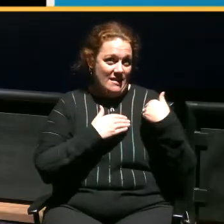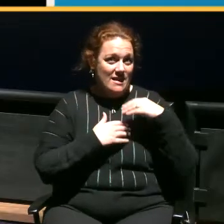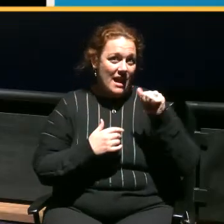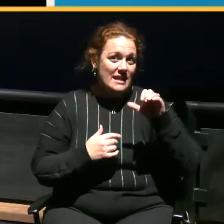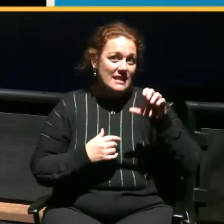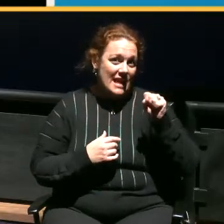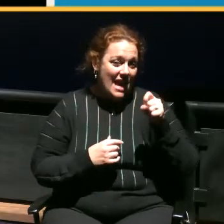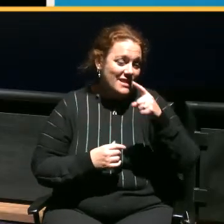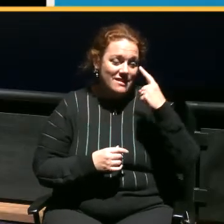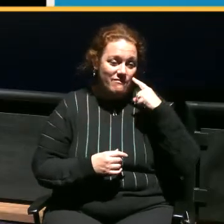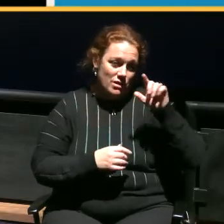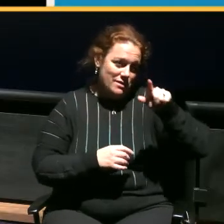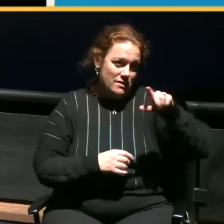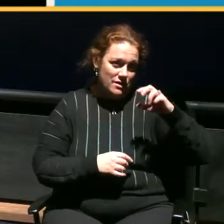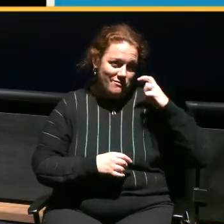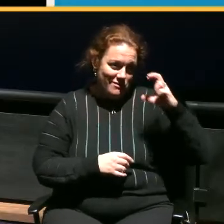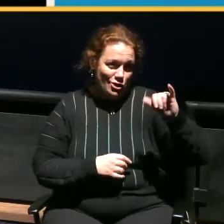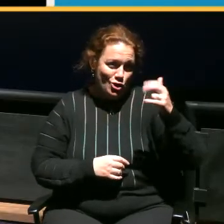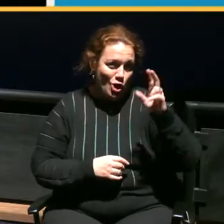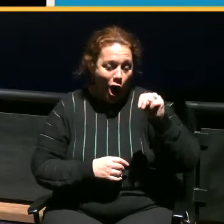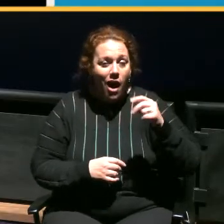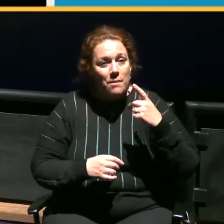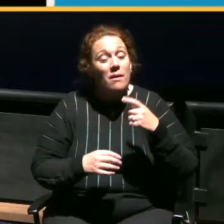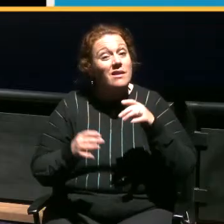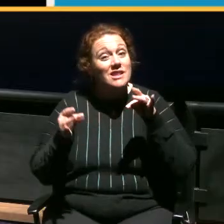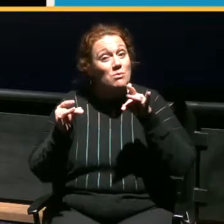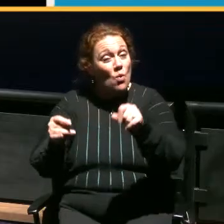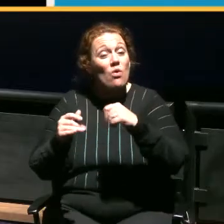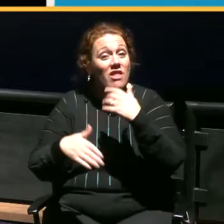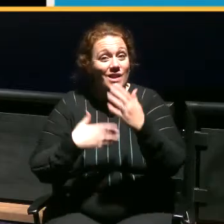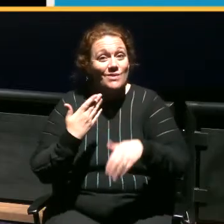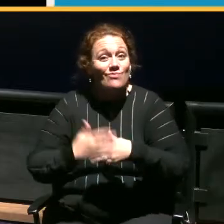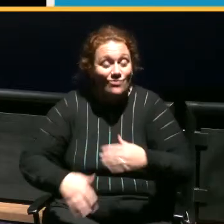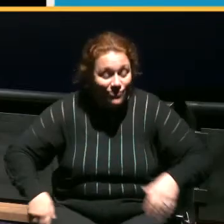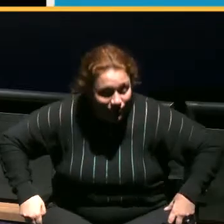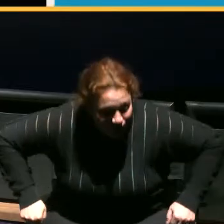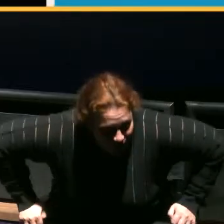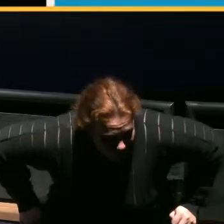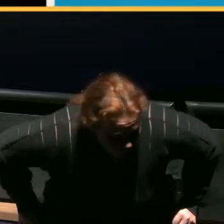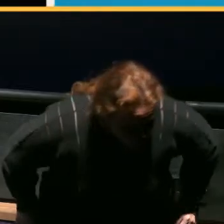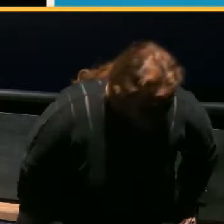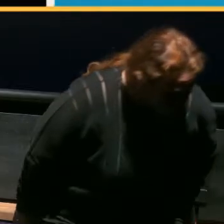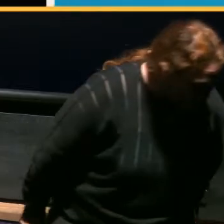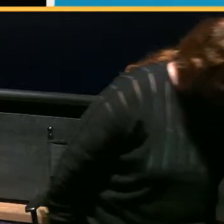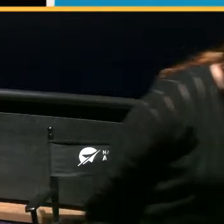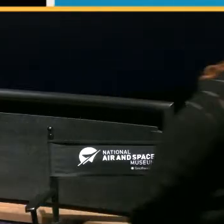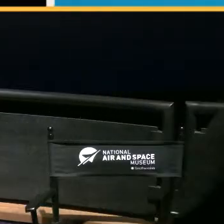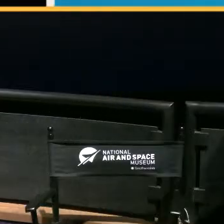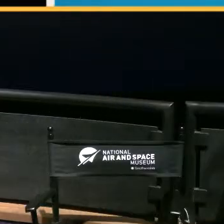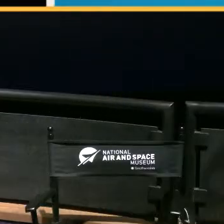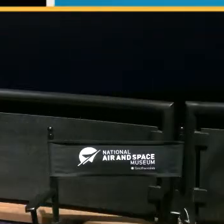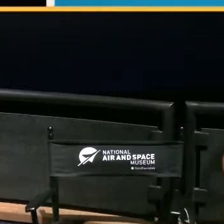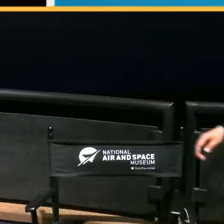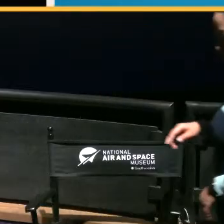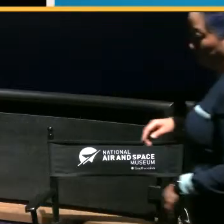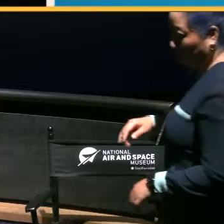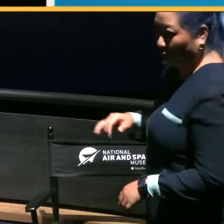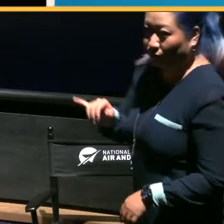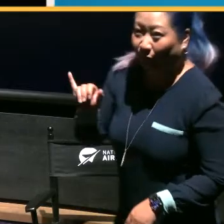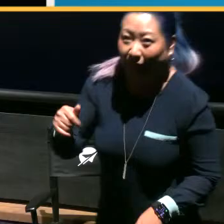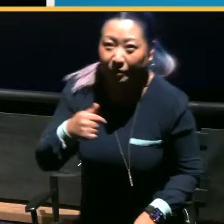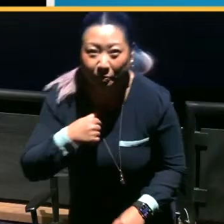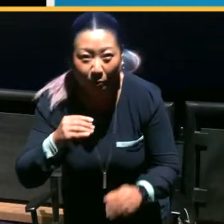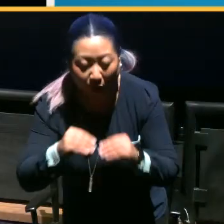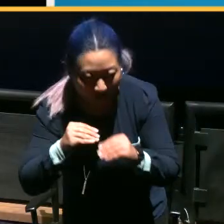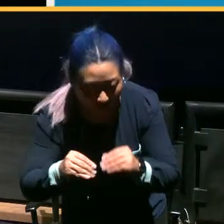well. It was very smooth when they did their repair. And then Bueno and I went out there. But here I am practicing. So the idea was to clear the area, get that handrail